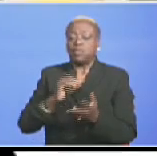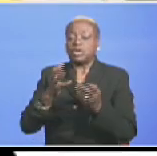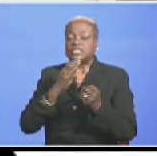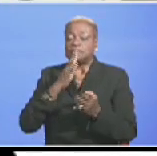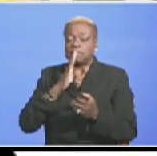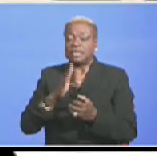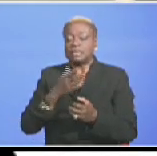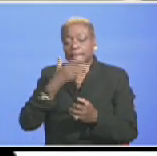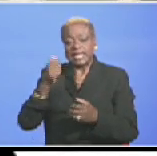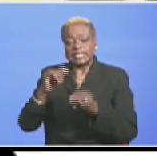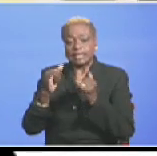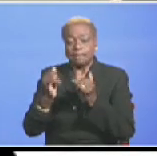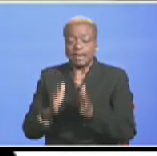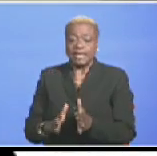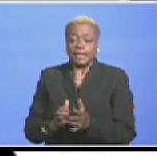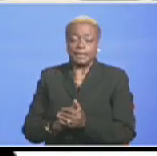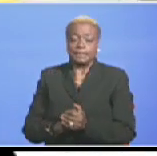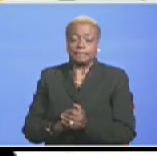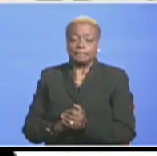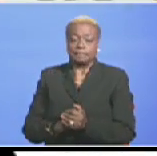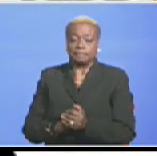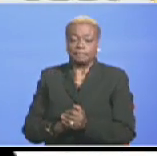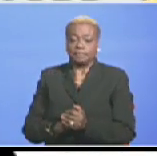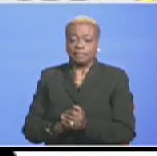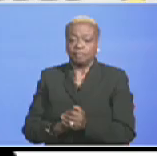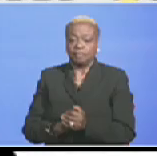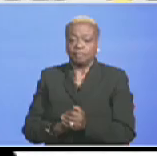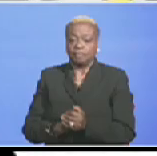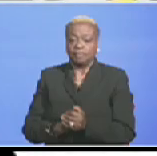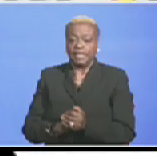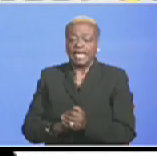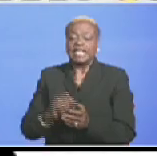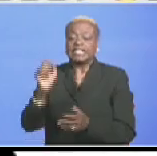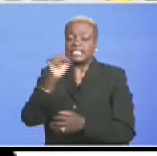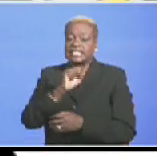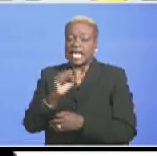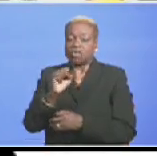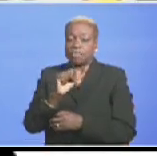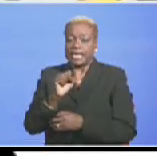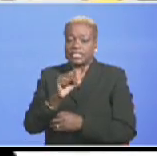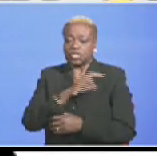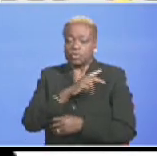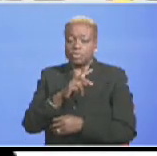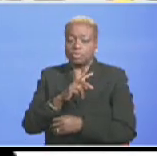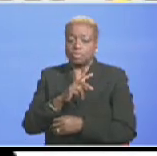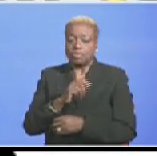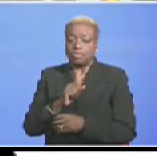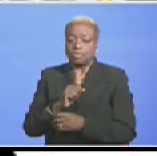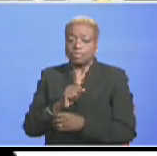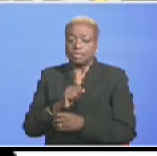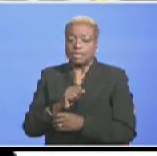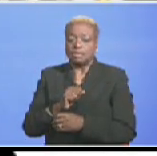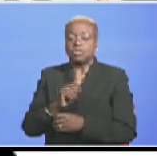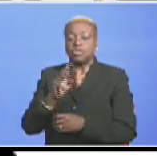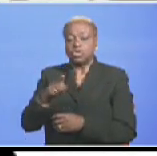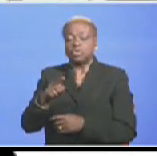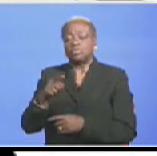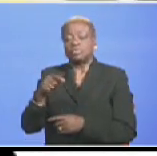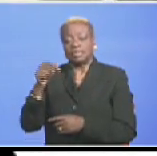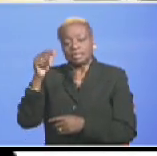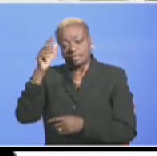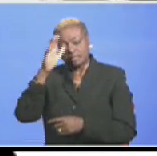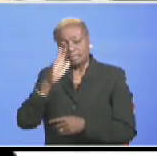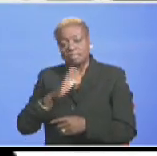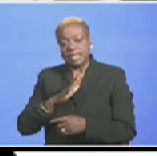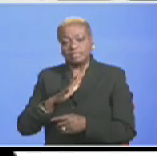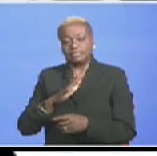So, and I feel like especially like in a low market like this, Sacramento, like, I mean, you guys been covering basketball your life, and